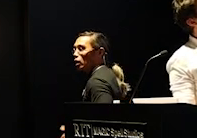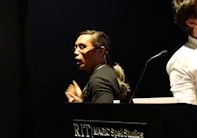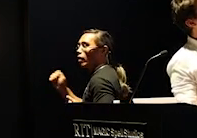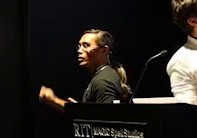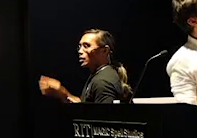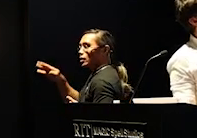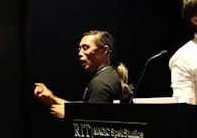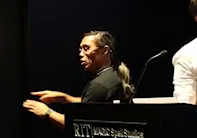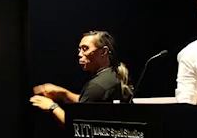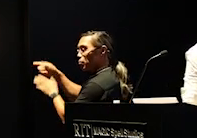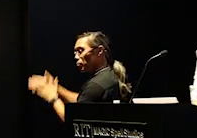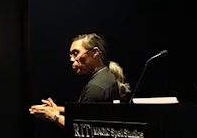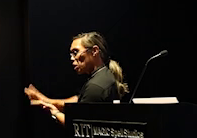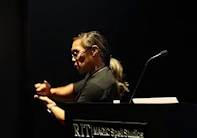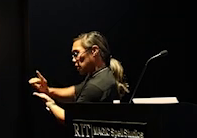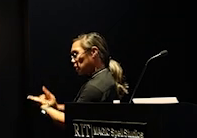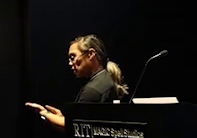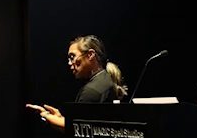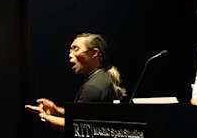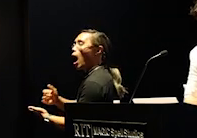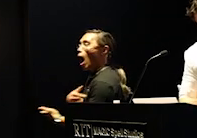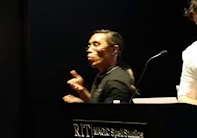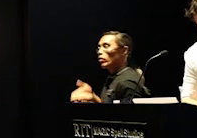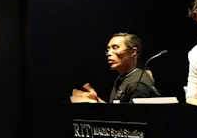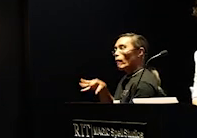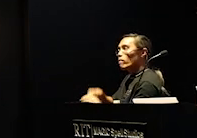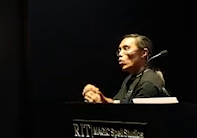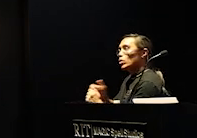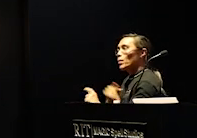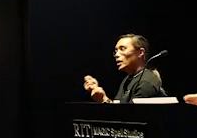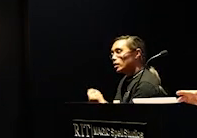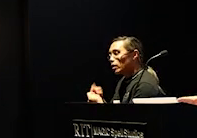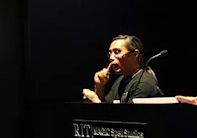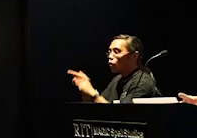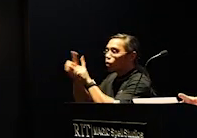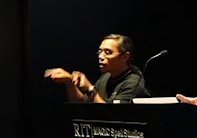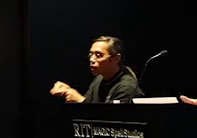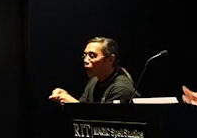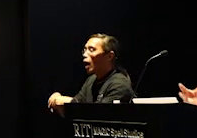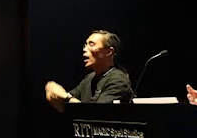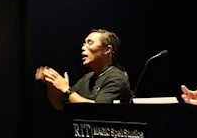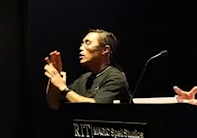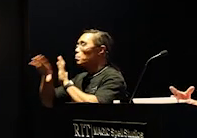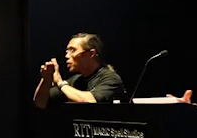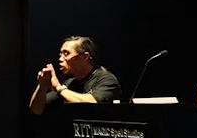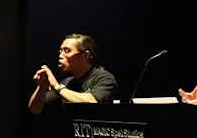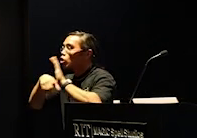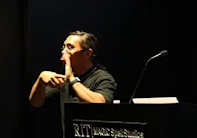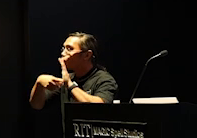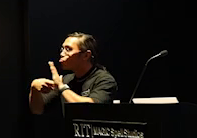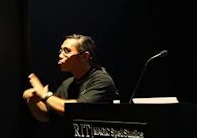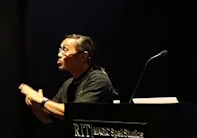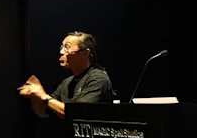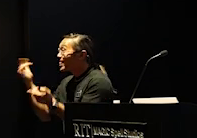I was there for advice on signage and graphics and logos and things like that. But we got to like make this place that had never